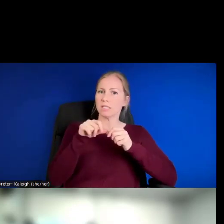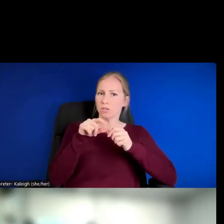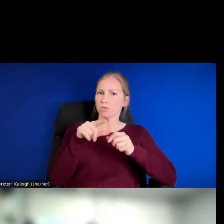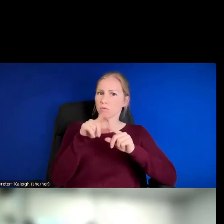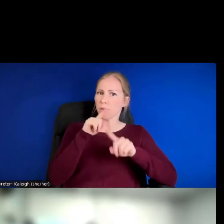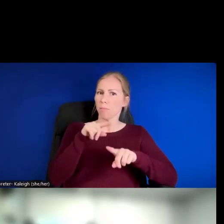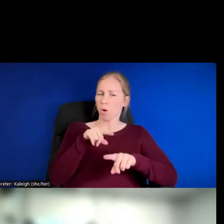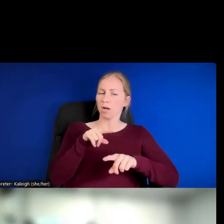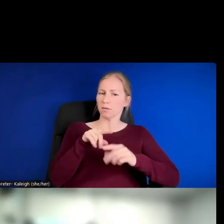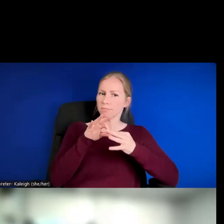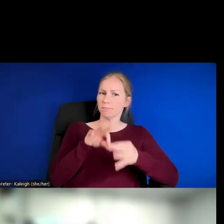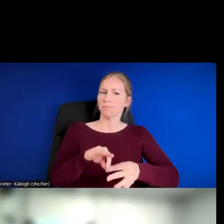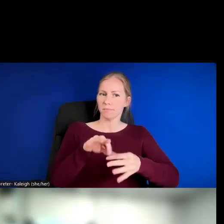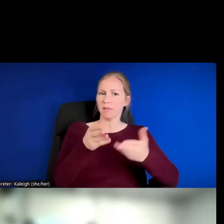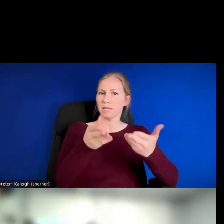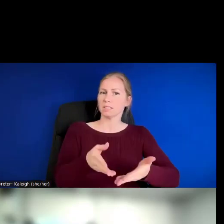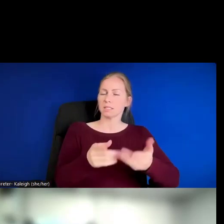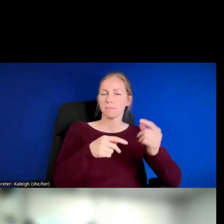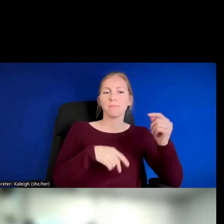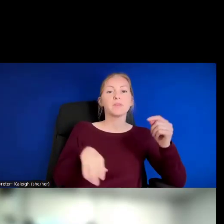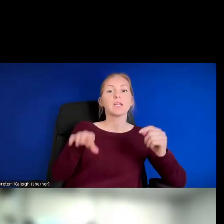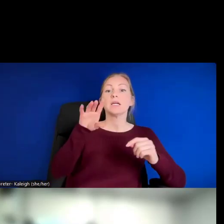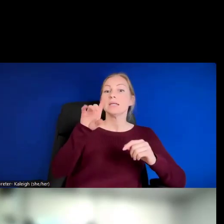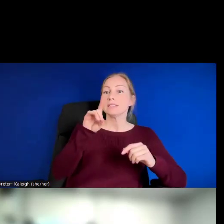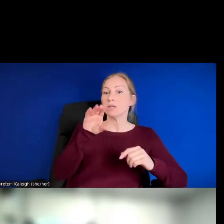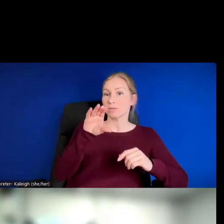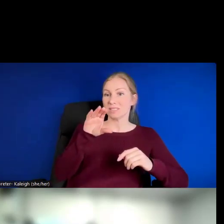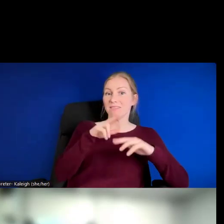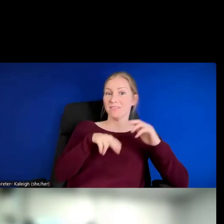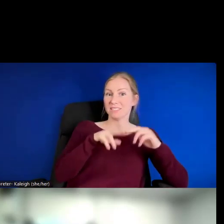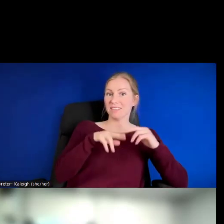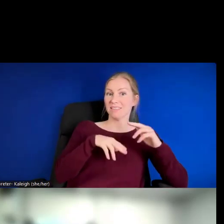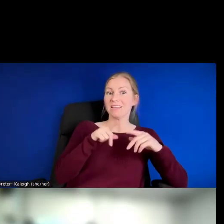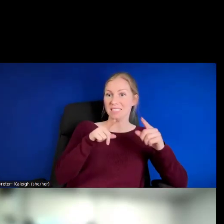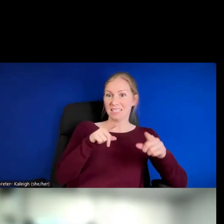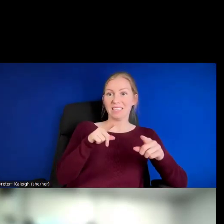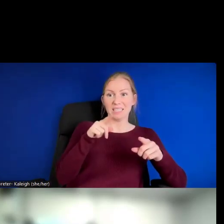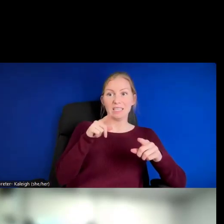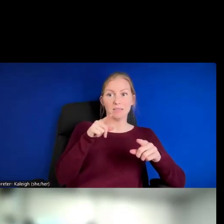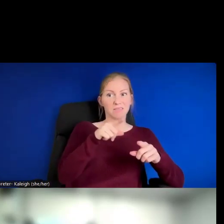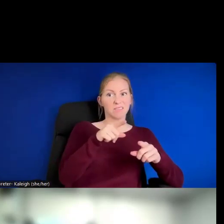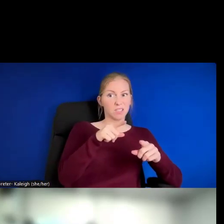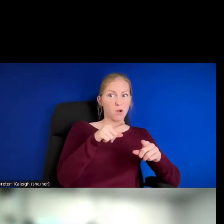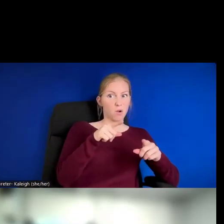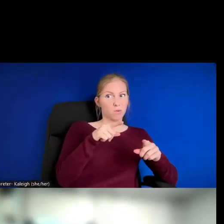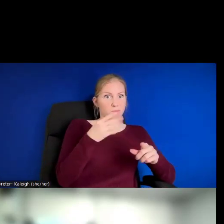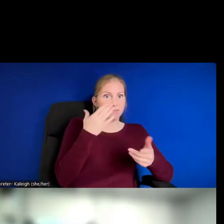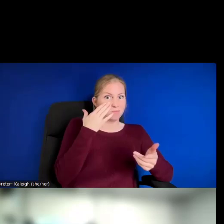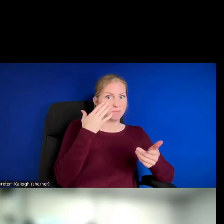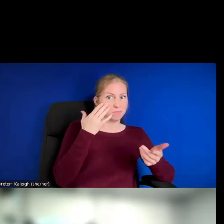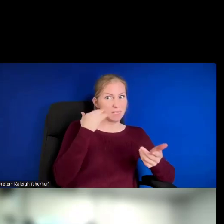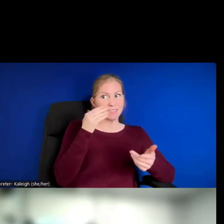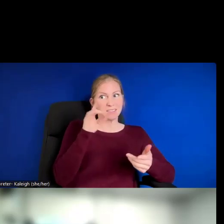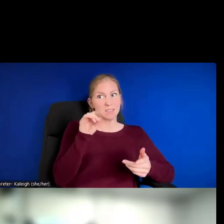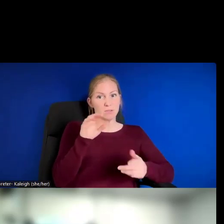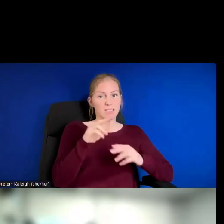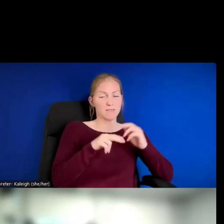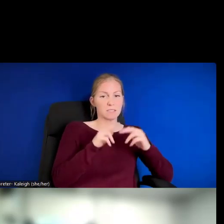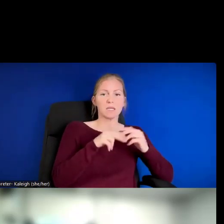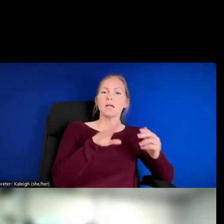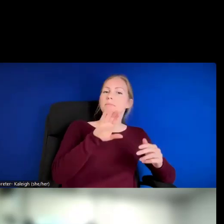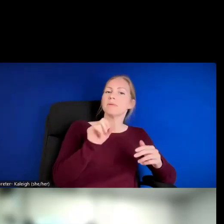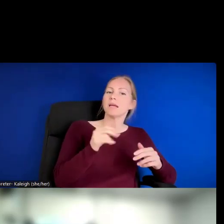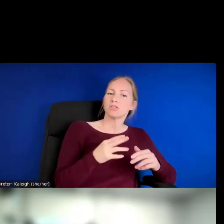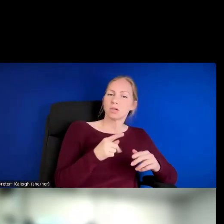facility, patients at Bridgewater will spend extended periods of time locked in their cell daily, comparable to